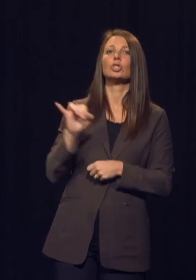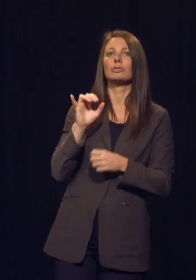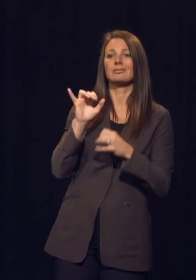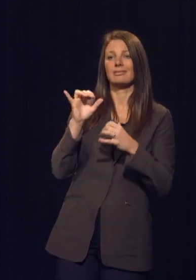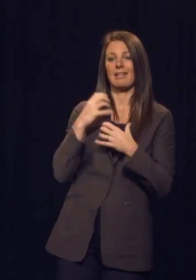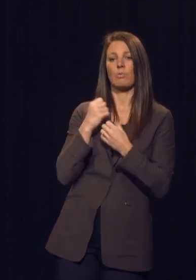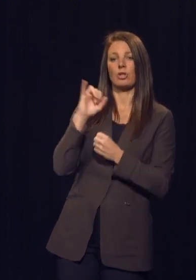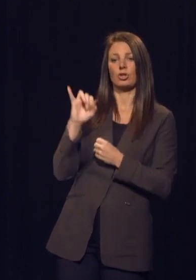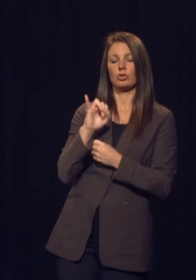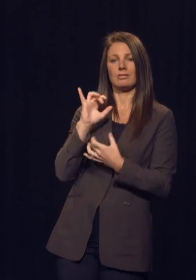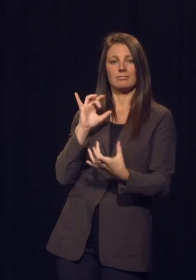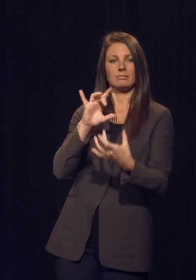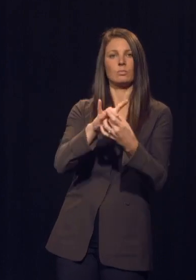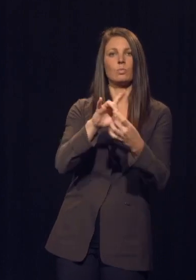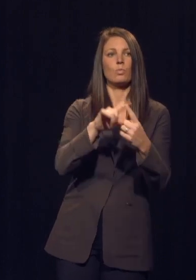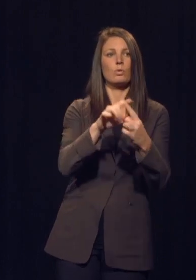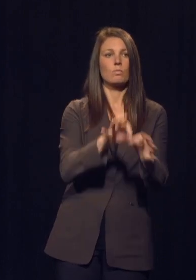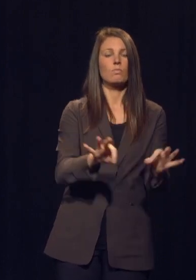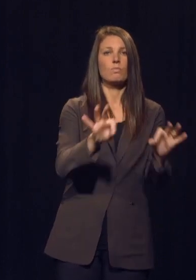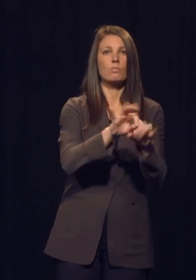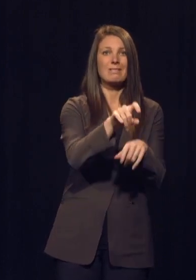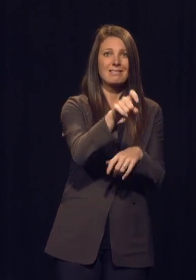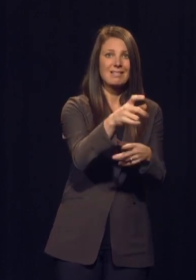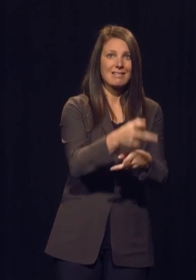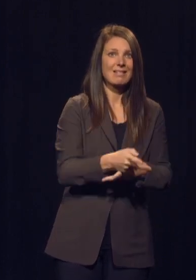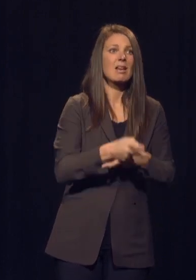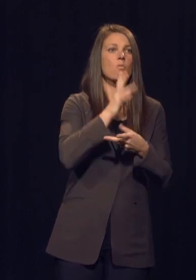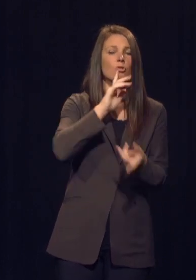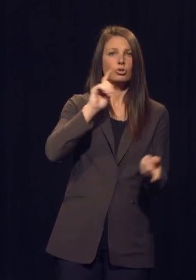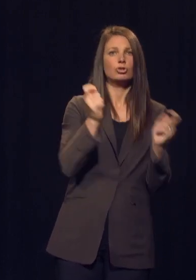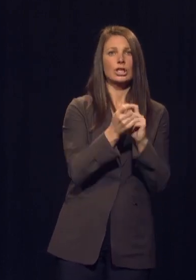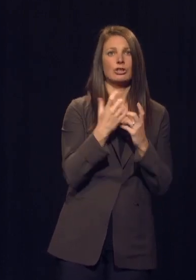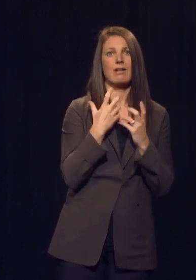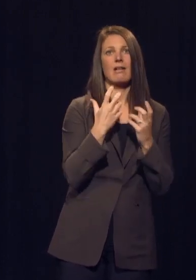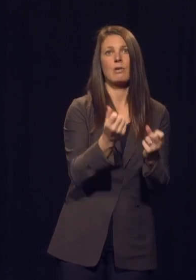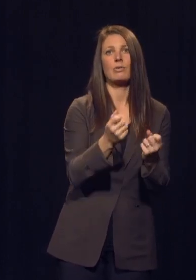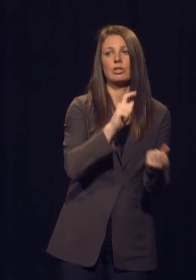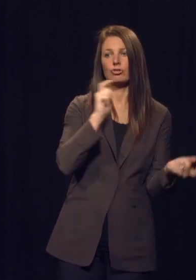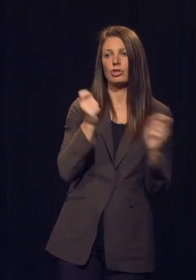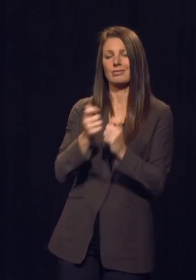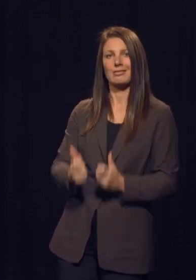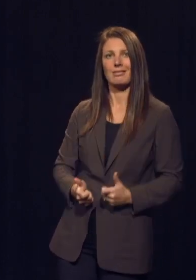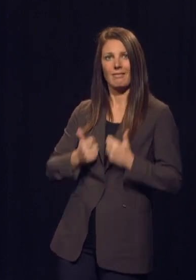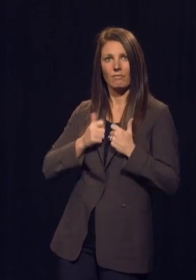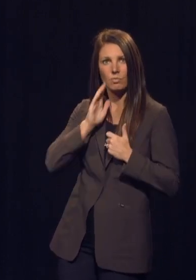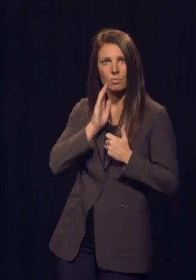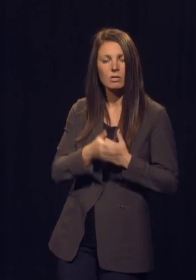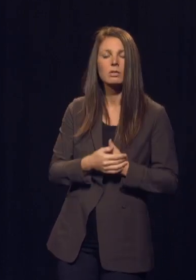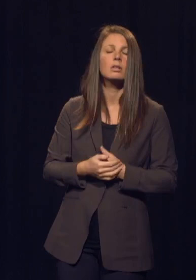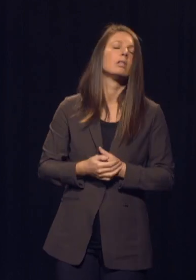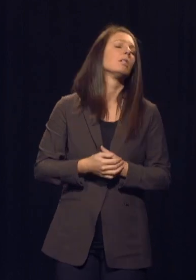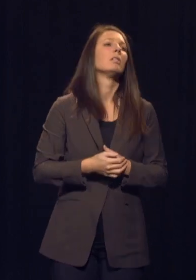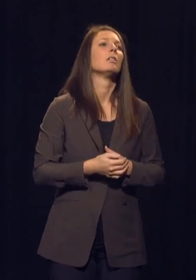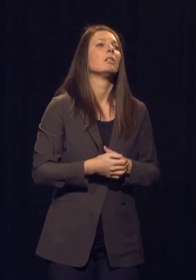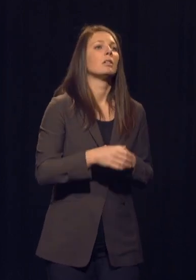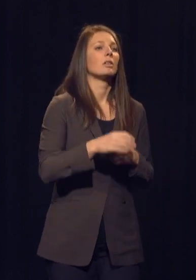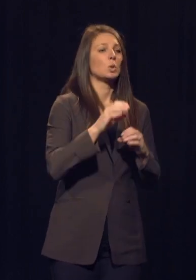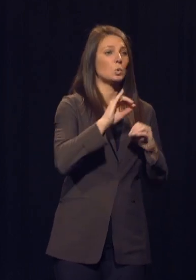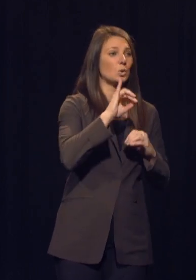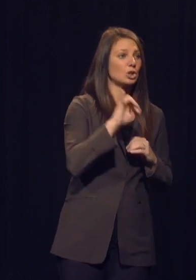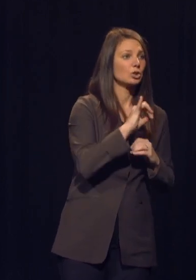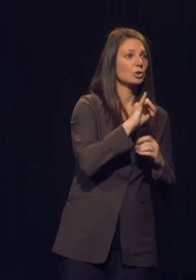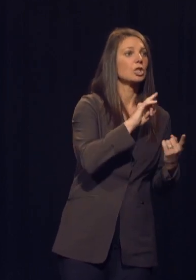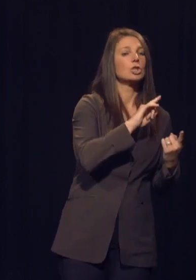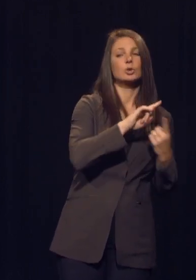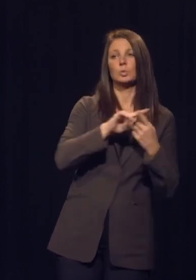and linking them with needed care changes health and changes lives. Moving from being uninsured to